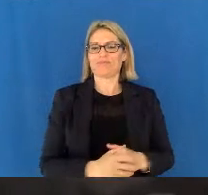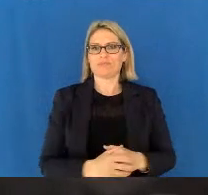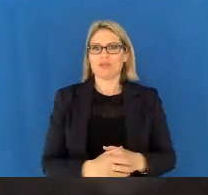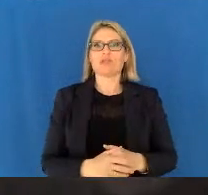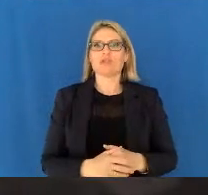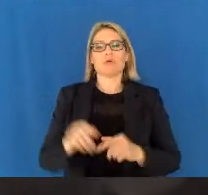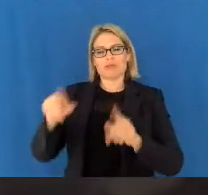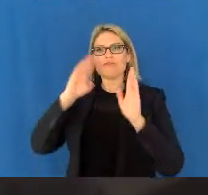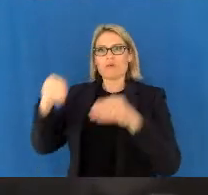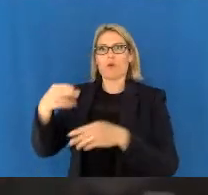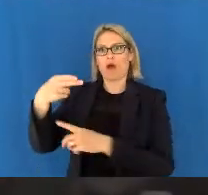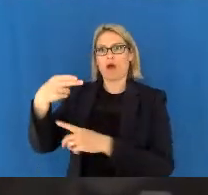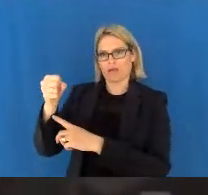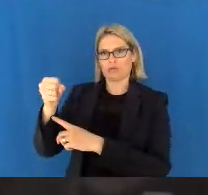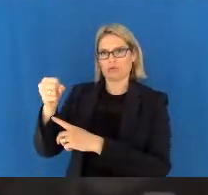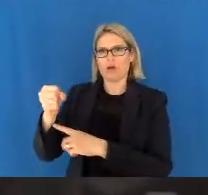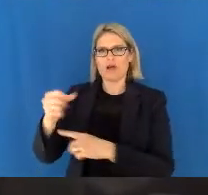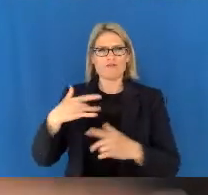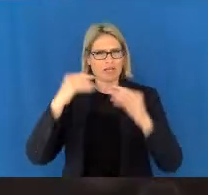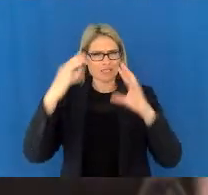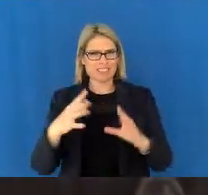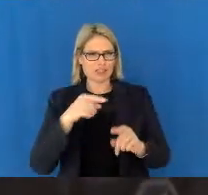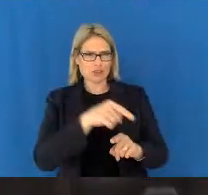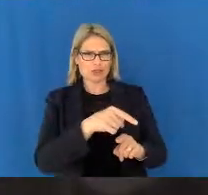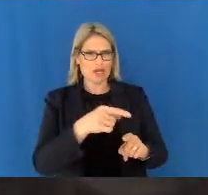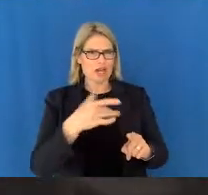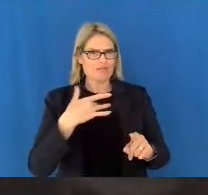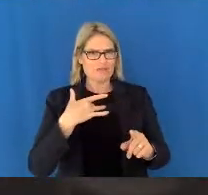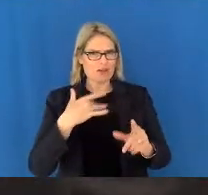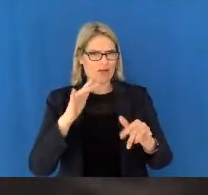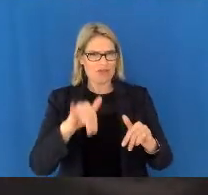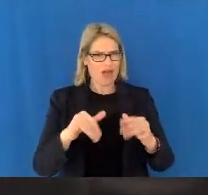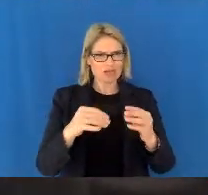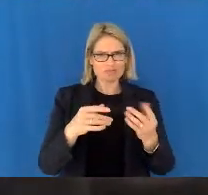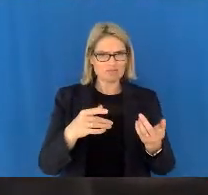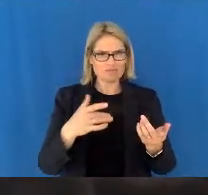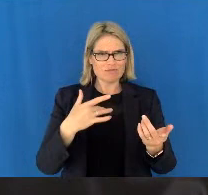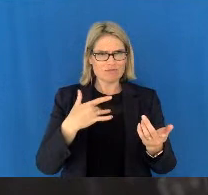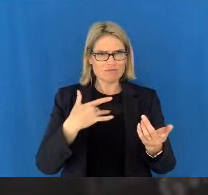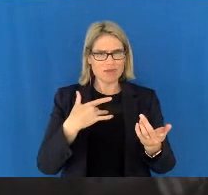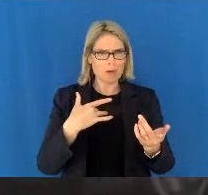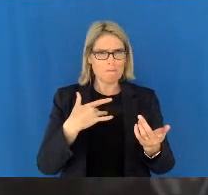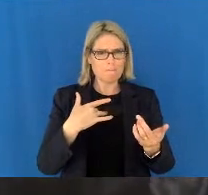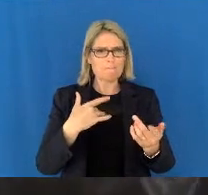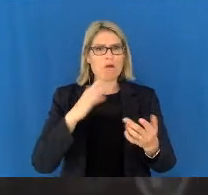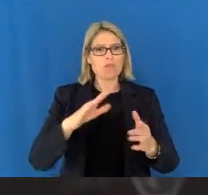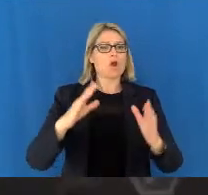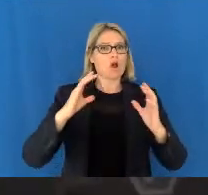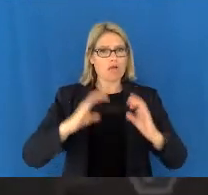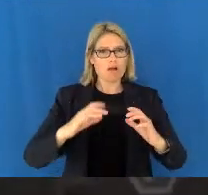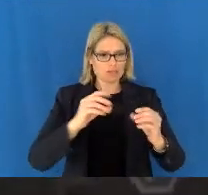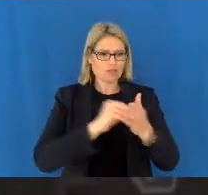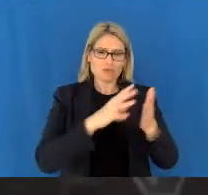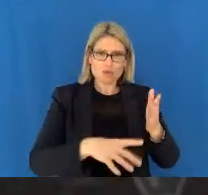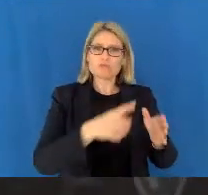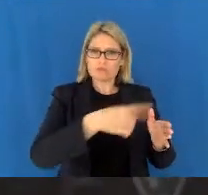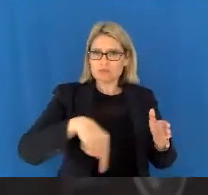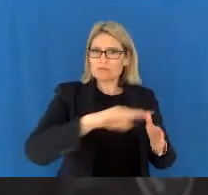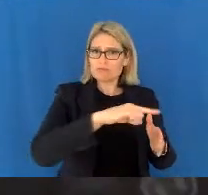the teachers there are any more sheltered from many of their clients, but